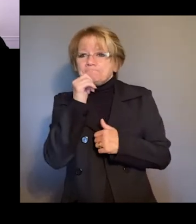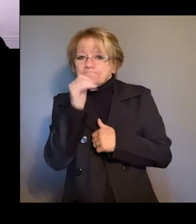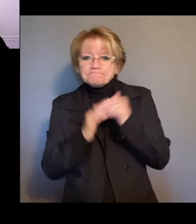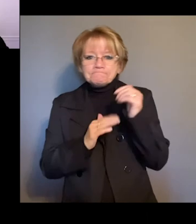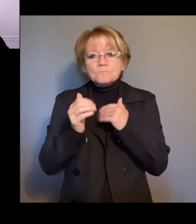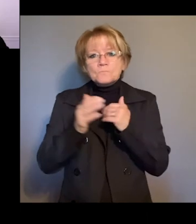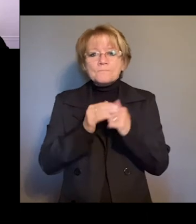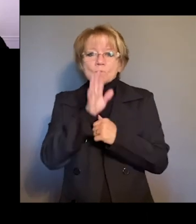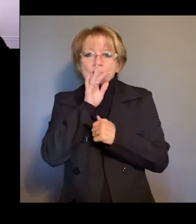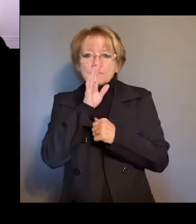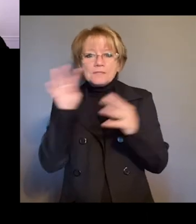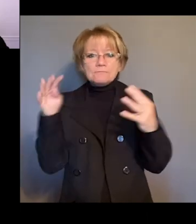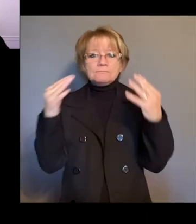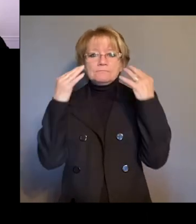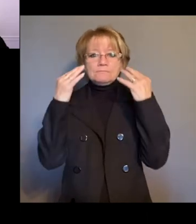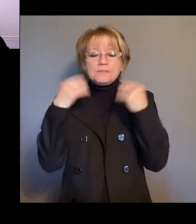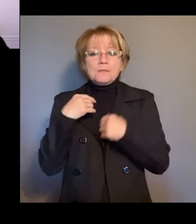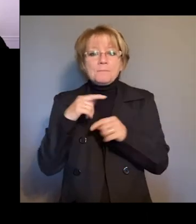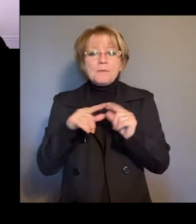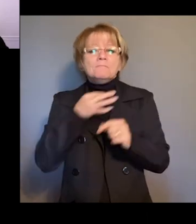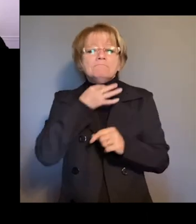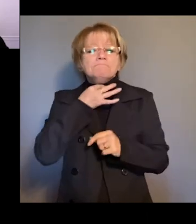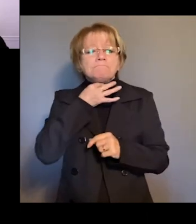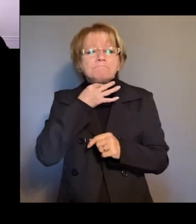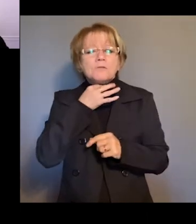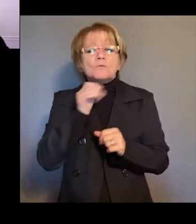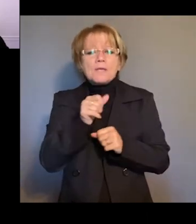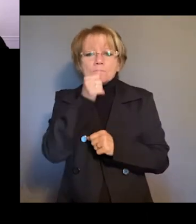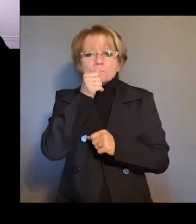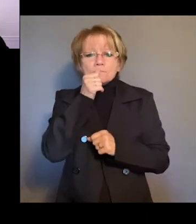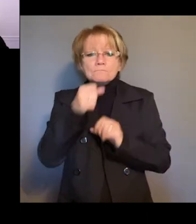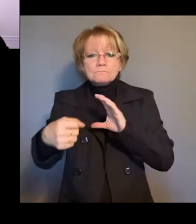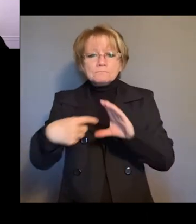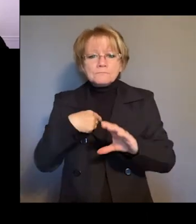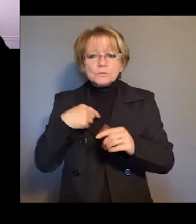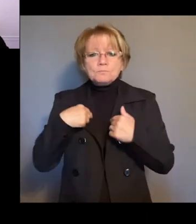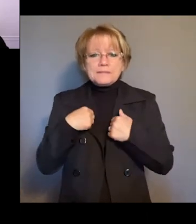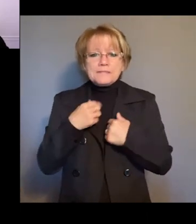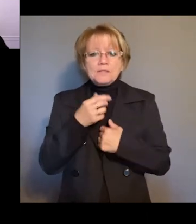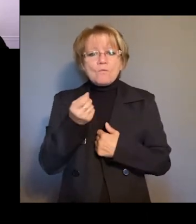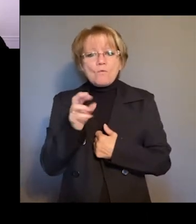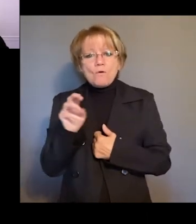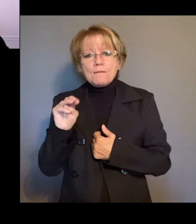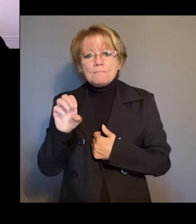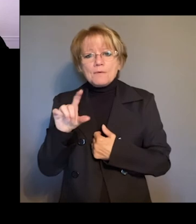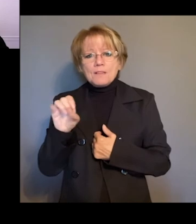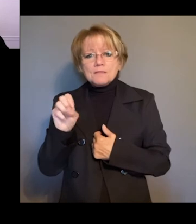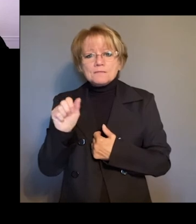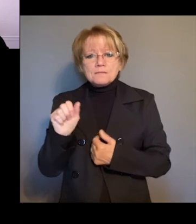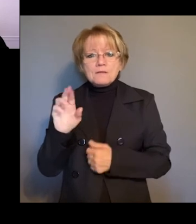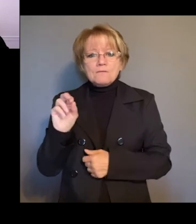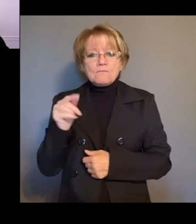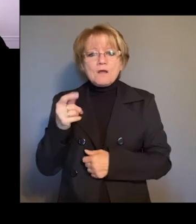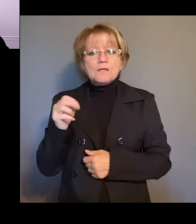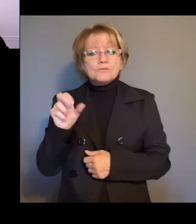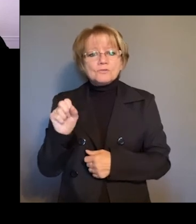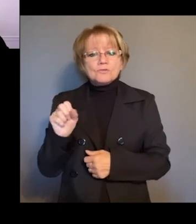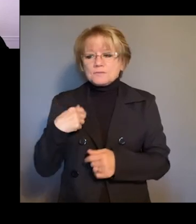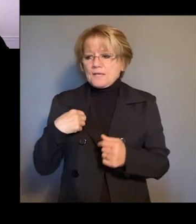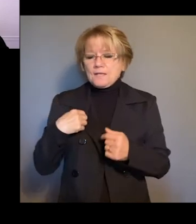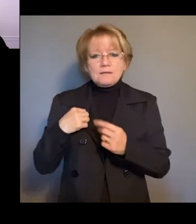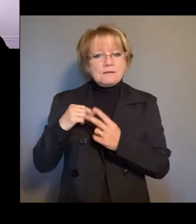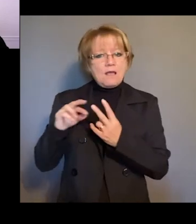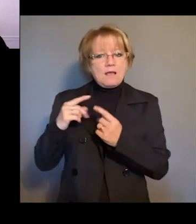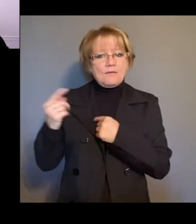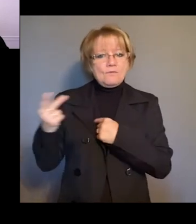in front of everyone, and you want to ask a question, you can private message myself or Melissa Rogers the question, and we can ask